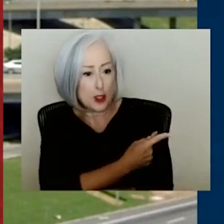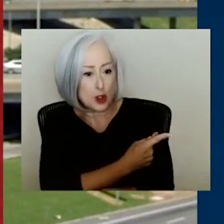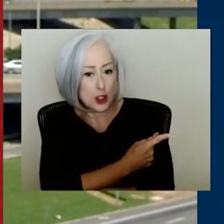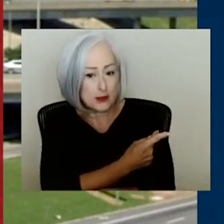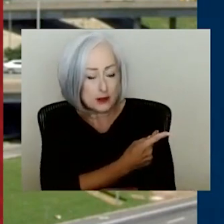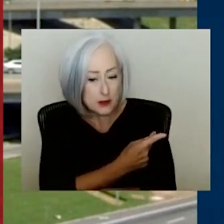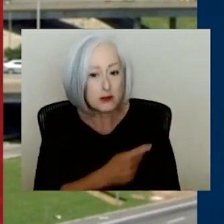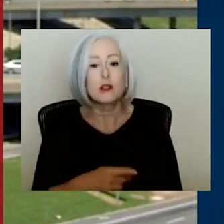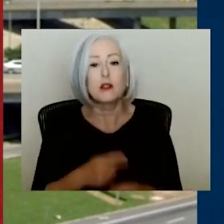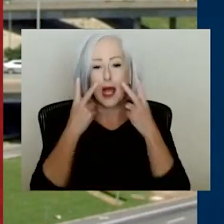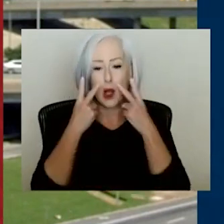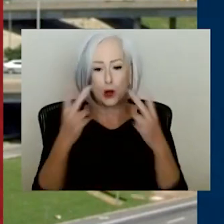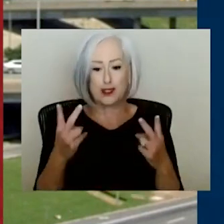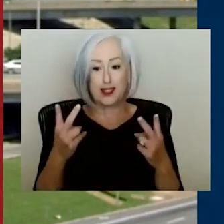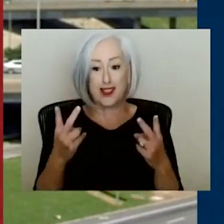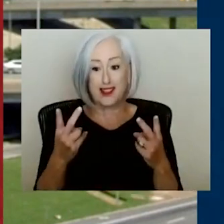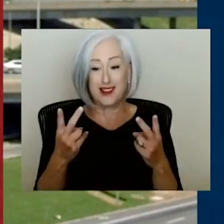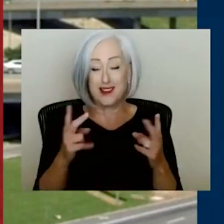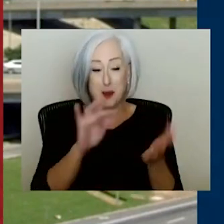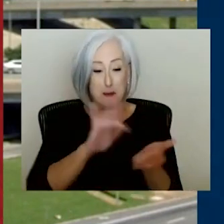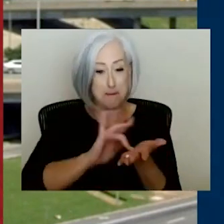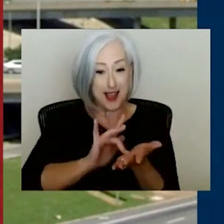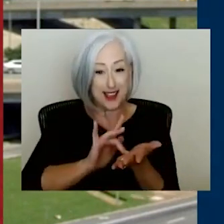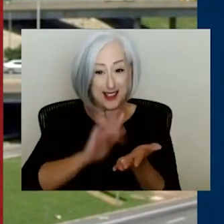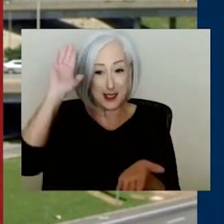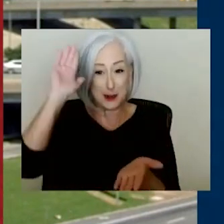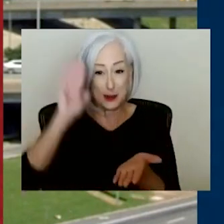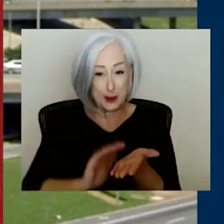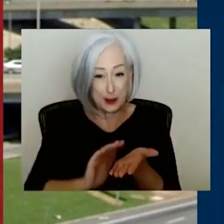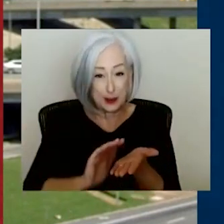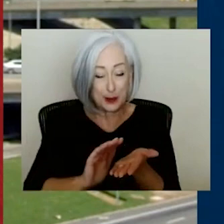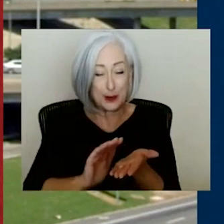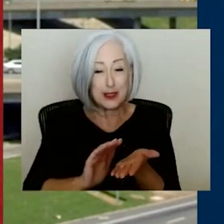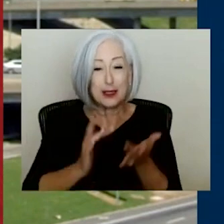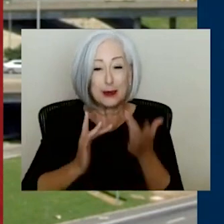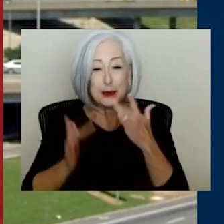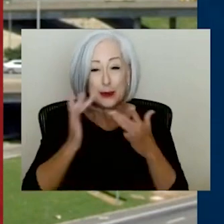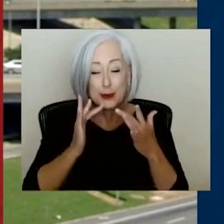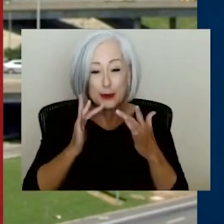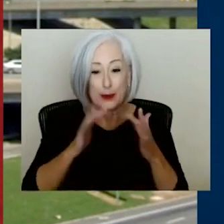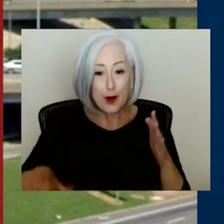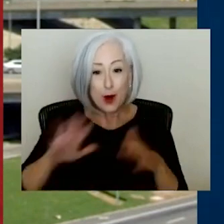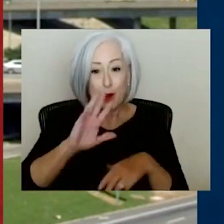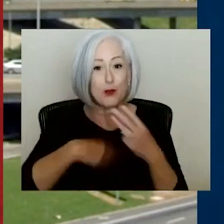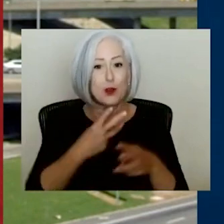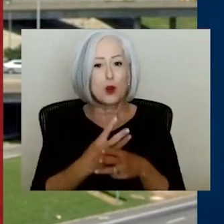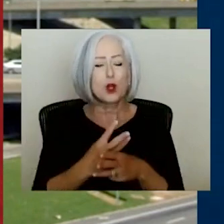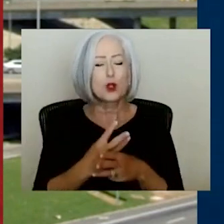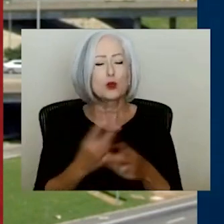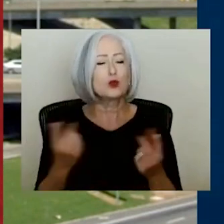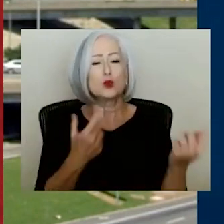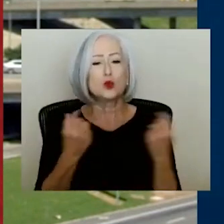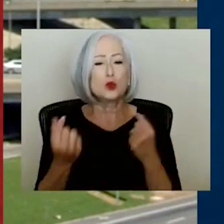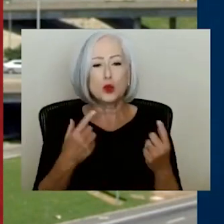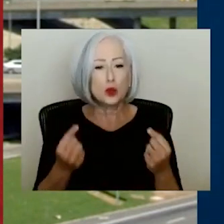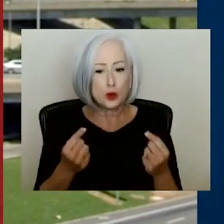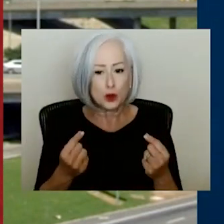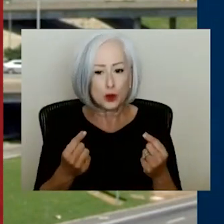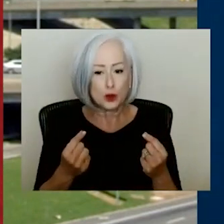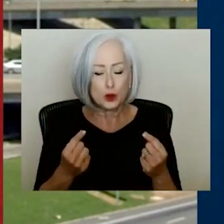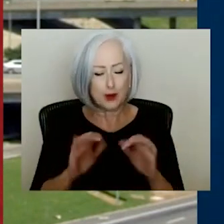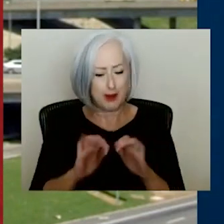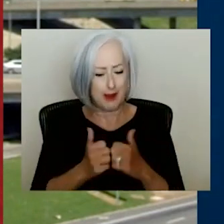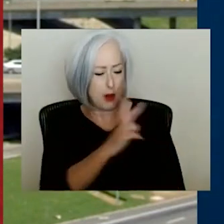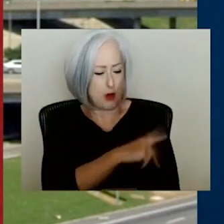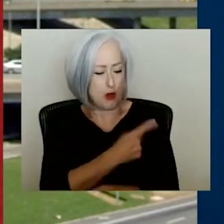out what hospitals do to make sure that vital patient care can continue. And we're going to check in with Dr. Hawkinson today for our latest COVID